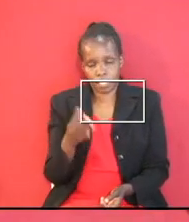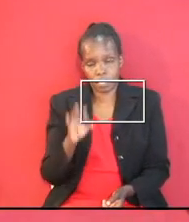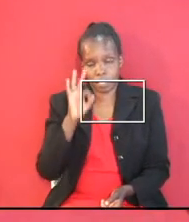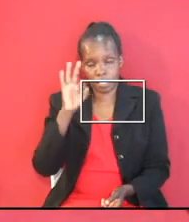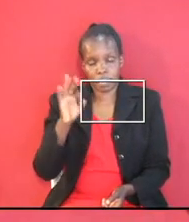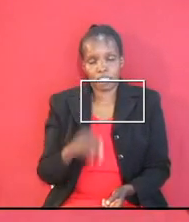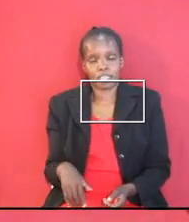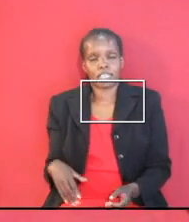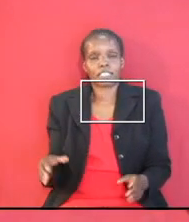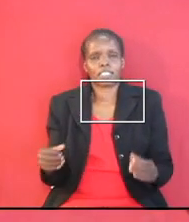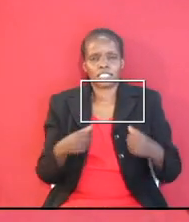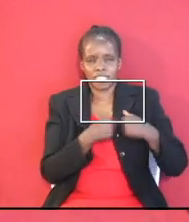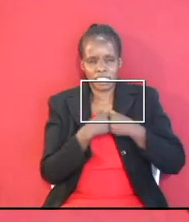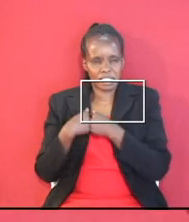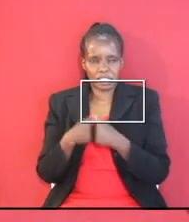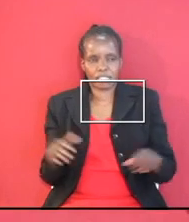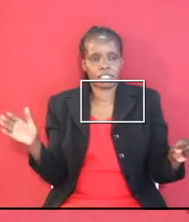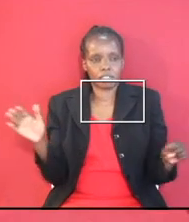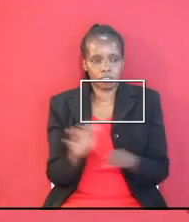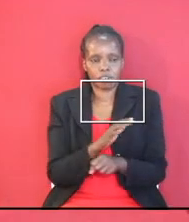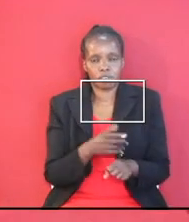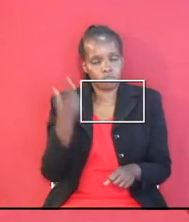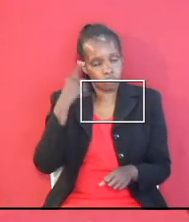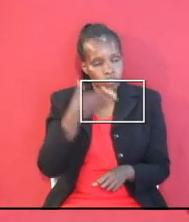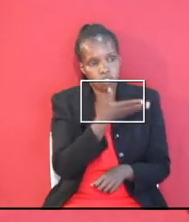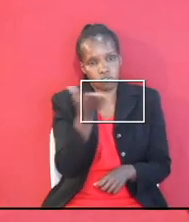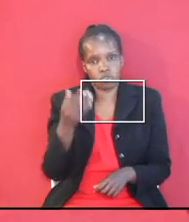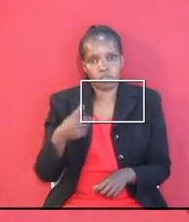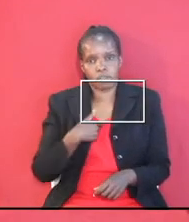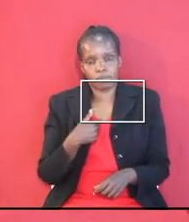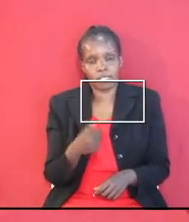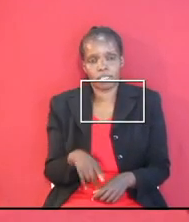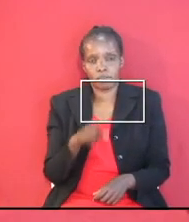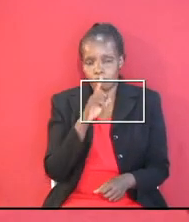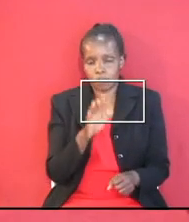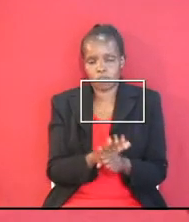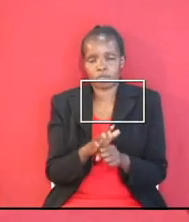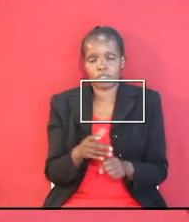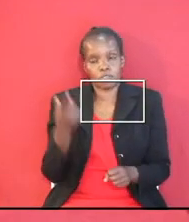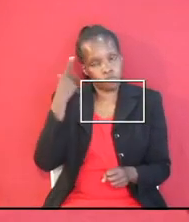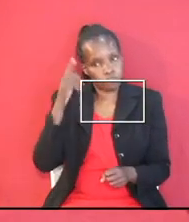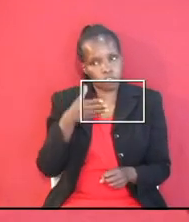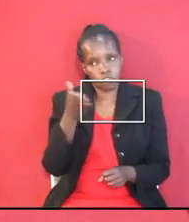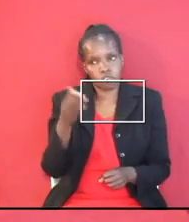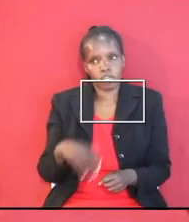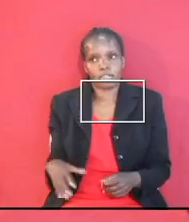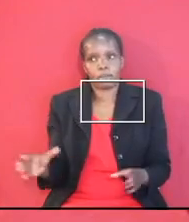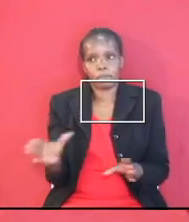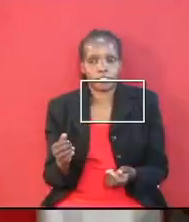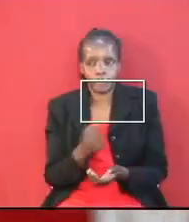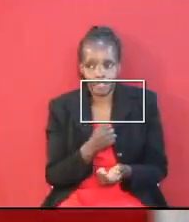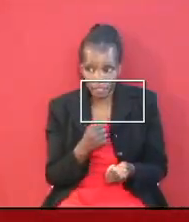grave challenge in the book of Genesis for you and me. They were given a promise. For you, I will make a great